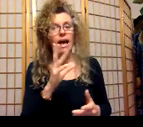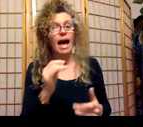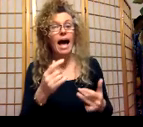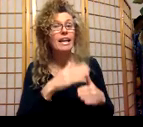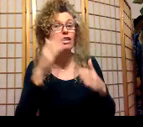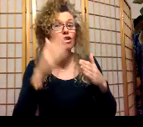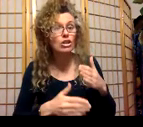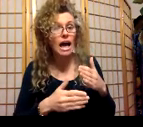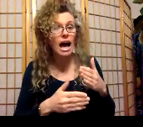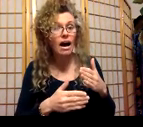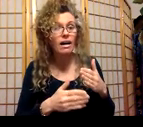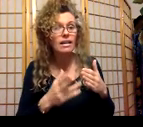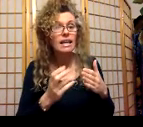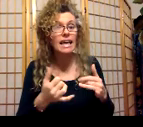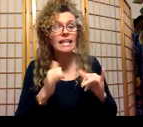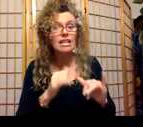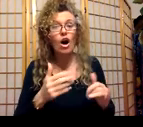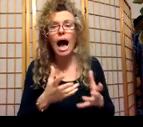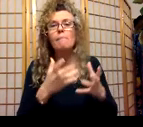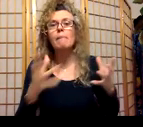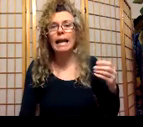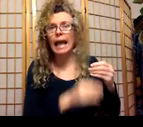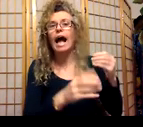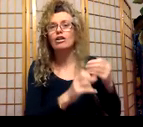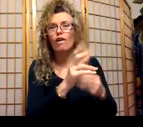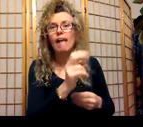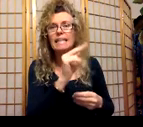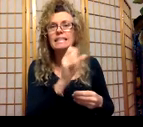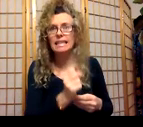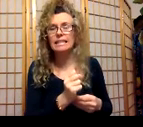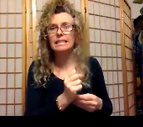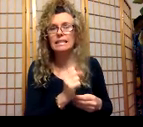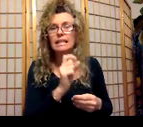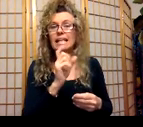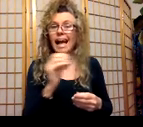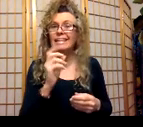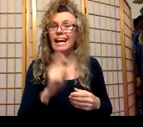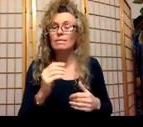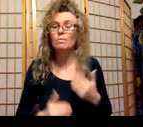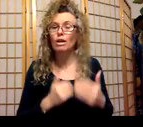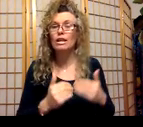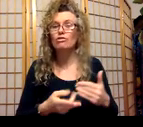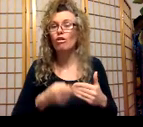it turns out he still had many surplus vaccines. And it had to be processed